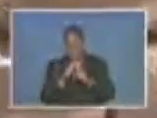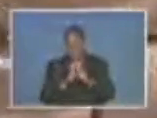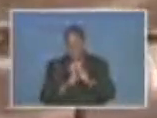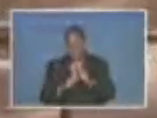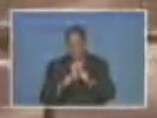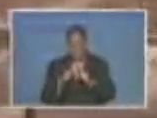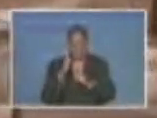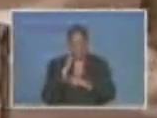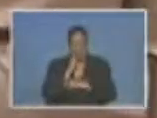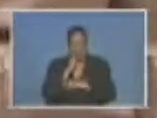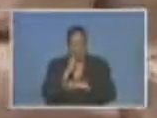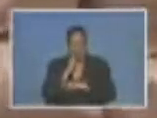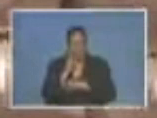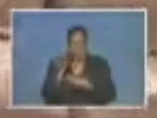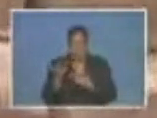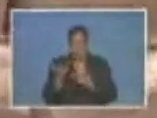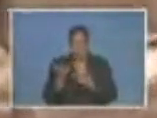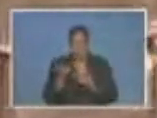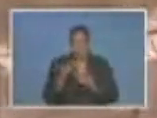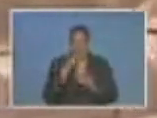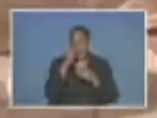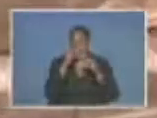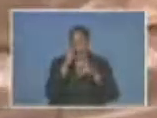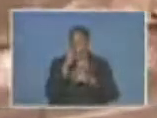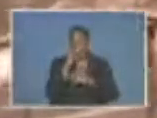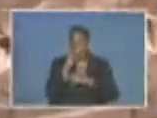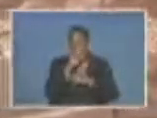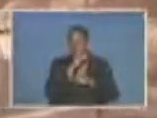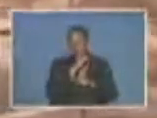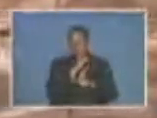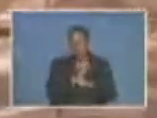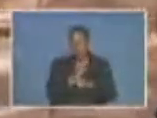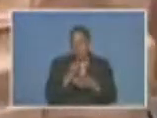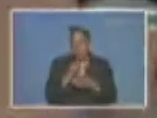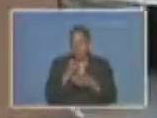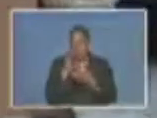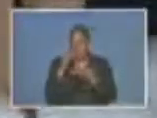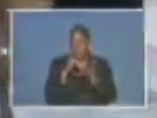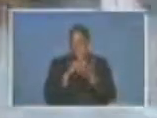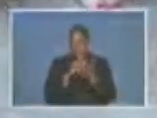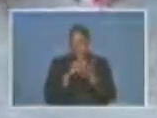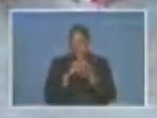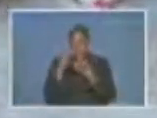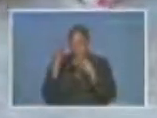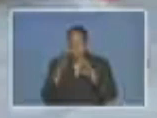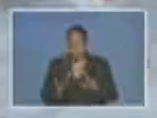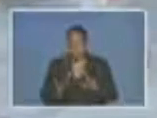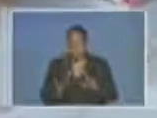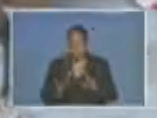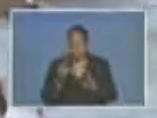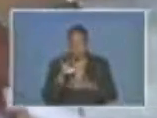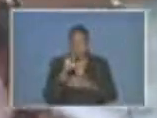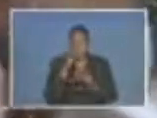collectively about 100,000 Bahamians with food parcels and cooked meals monthly. Executive Assistant Nicolette Fountain Archer on